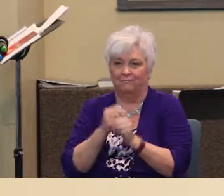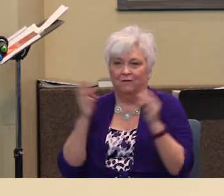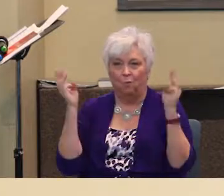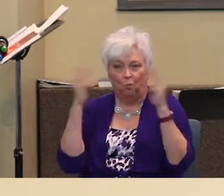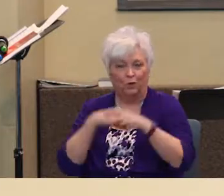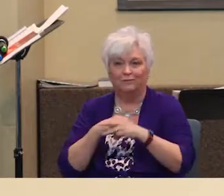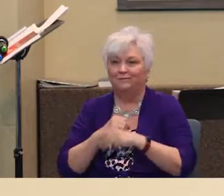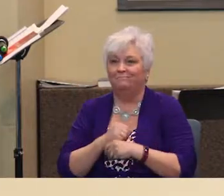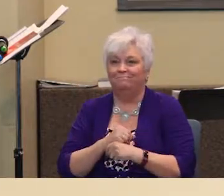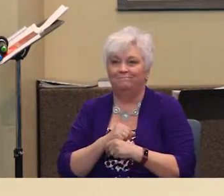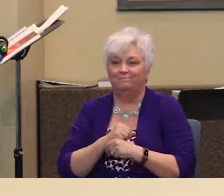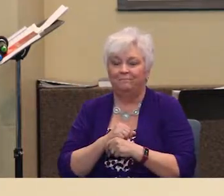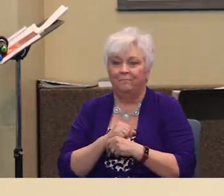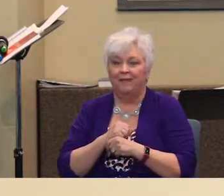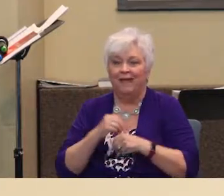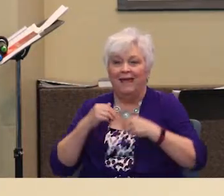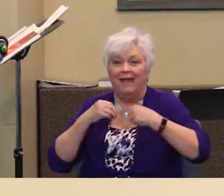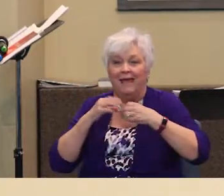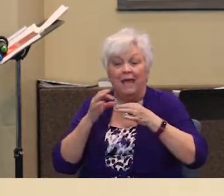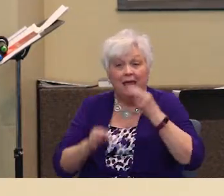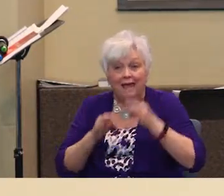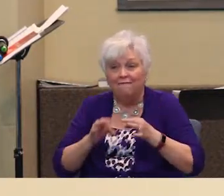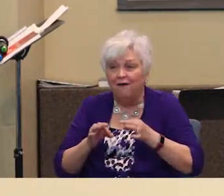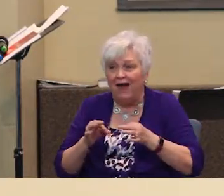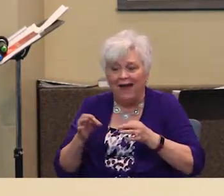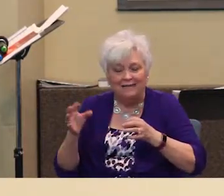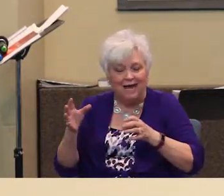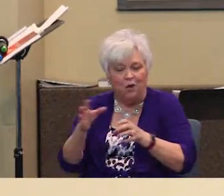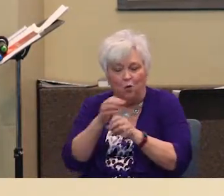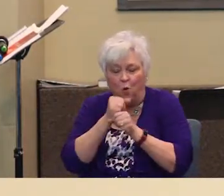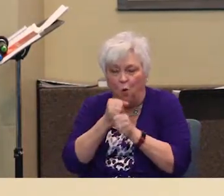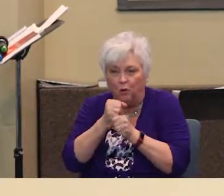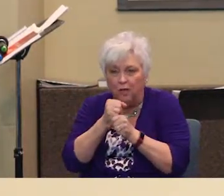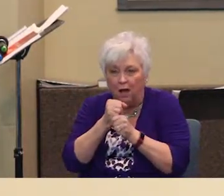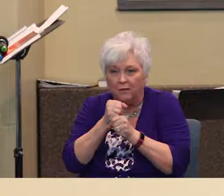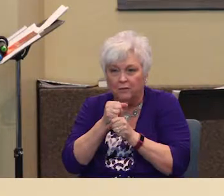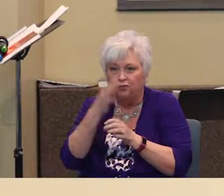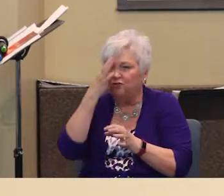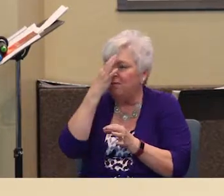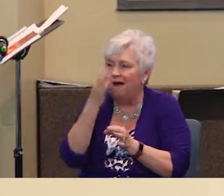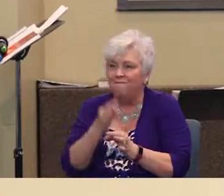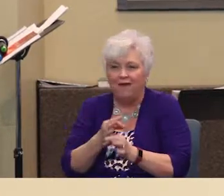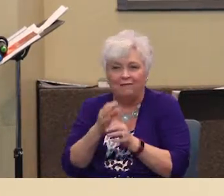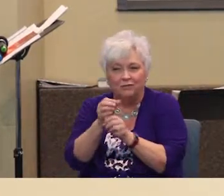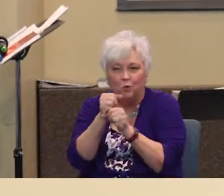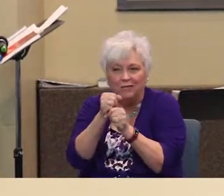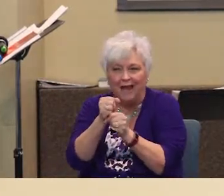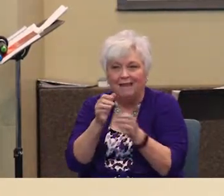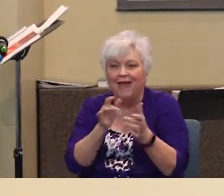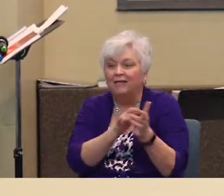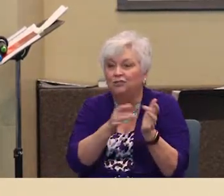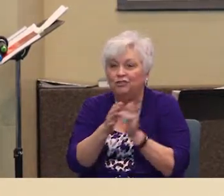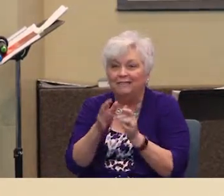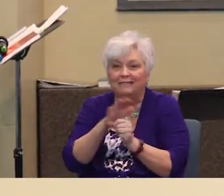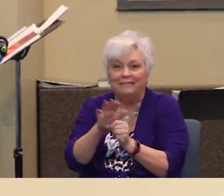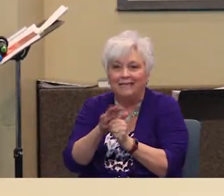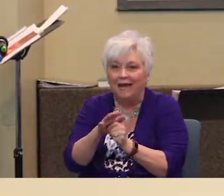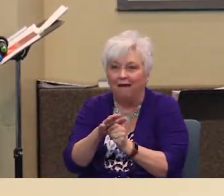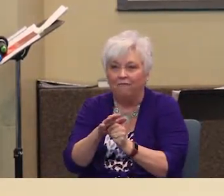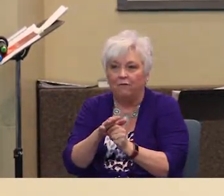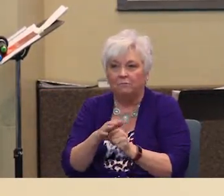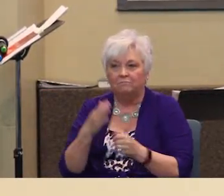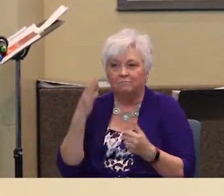And if I had not hung on so tightly to my faith that Jesus is enough, I don't know what I would have